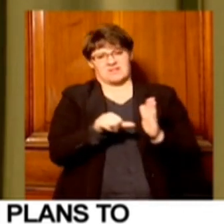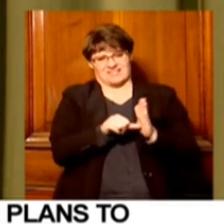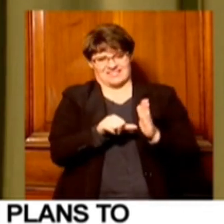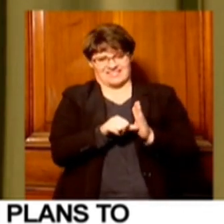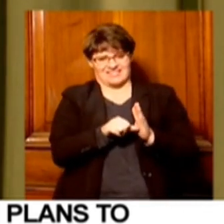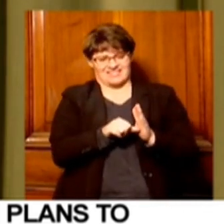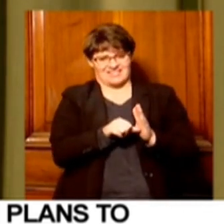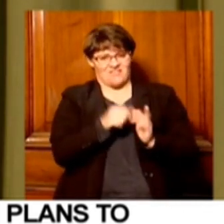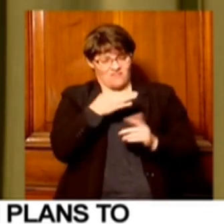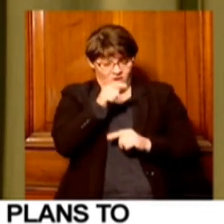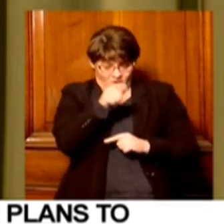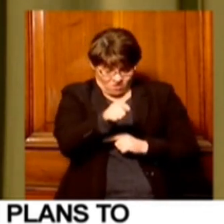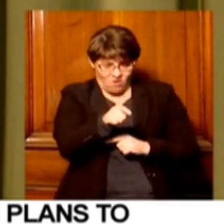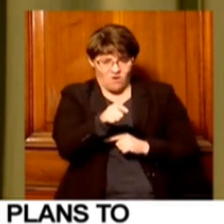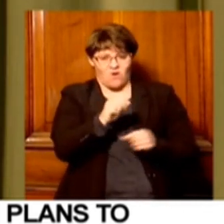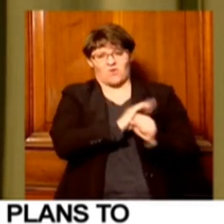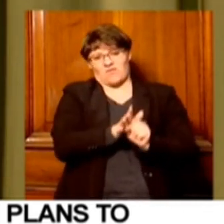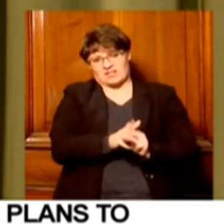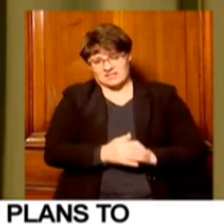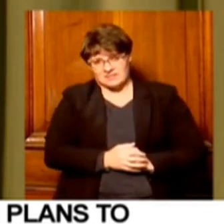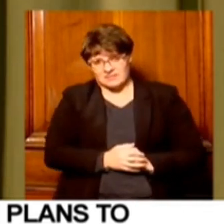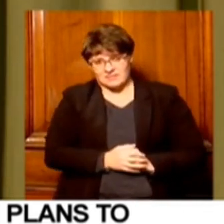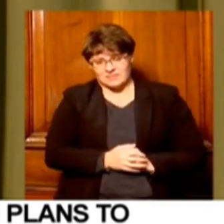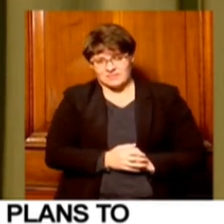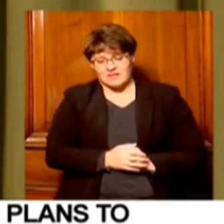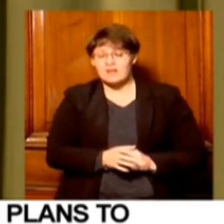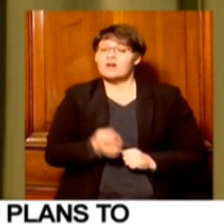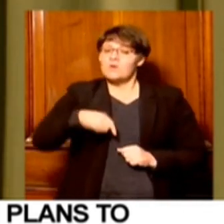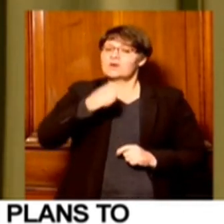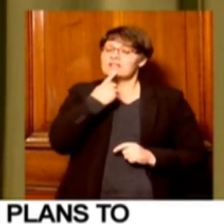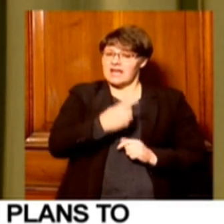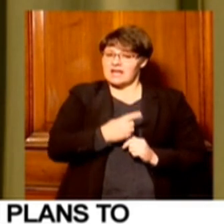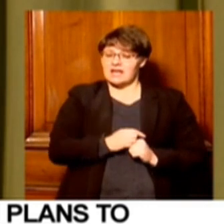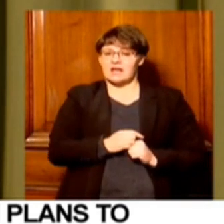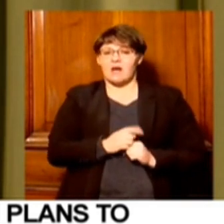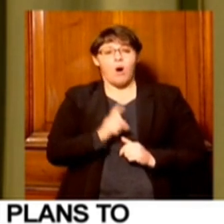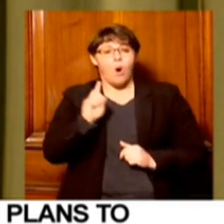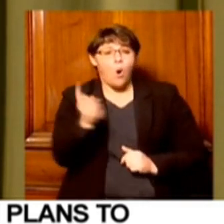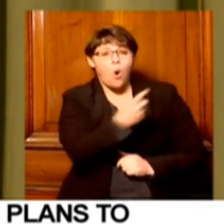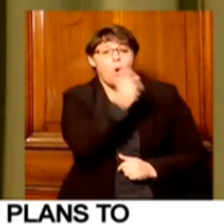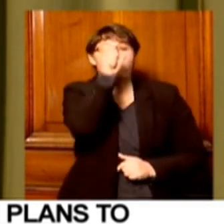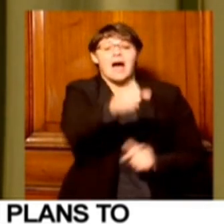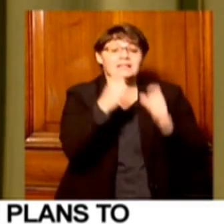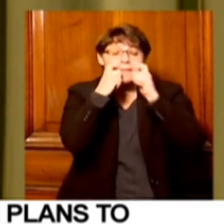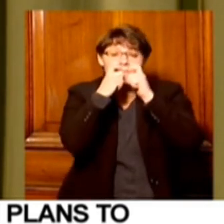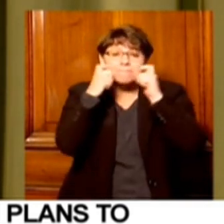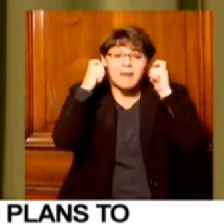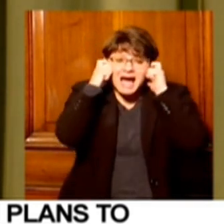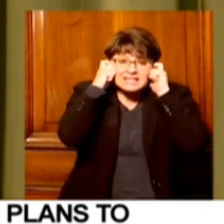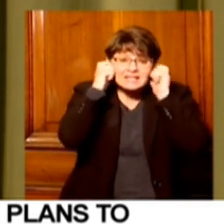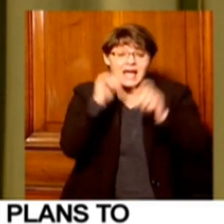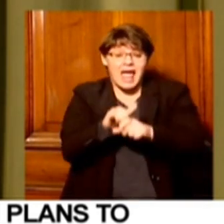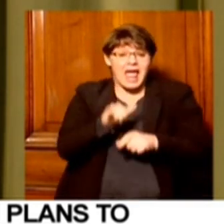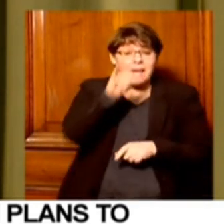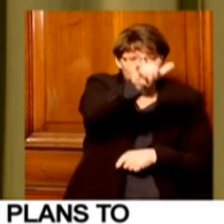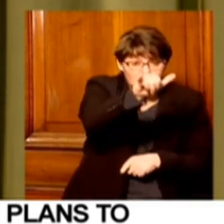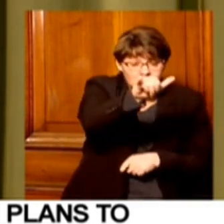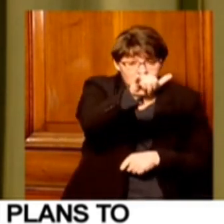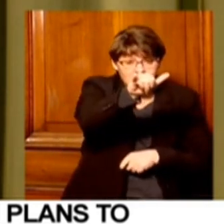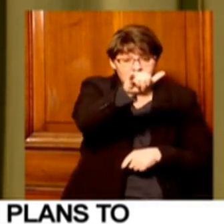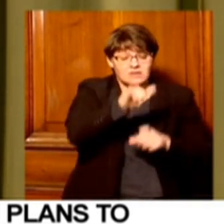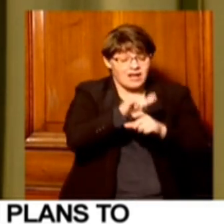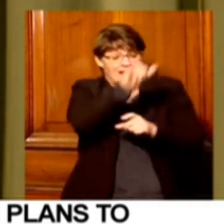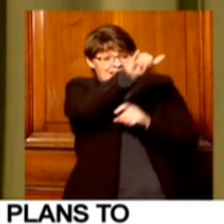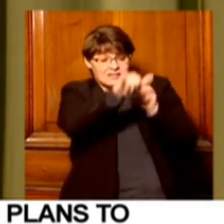matter is concerned, because when we do say that everybody must wear a mask inside an aircraft, at